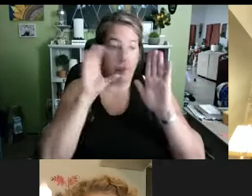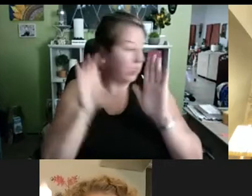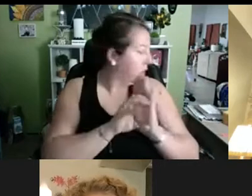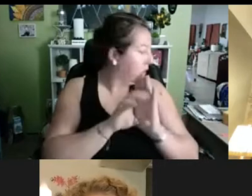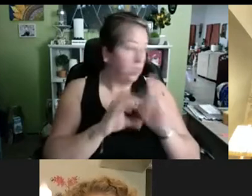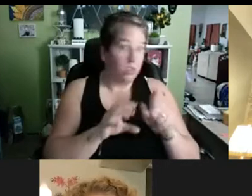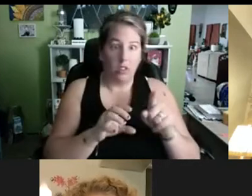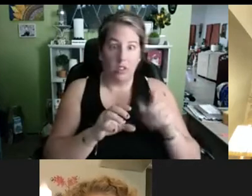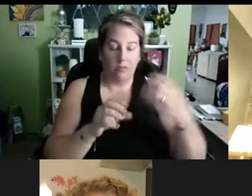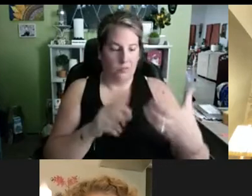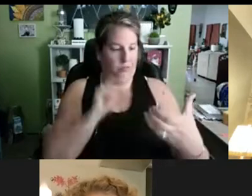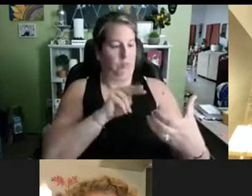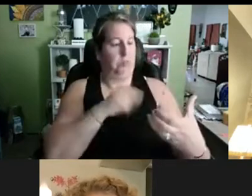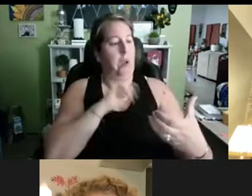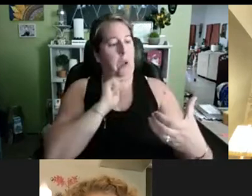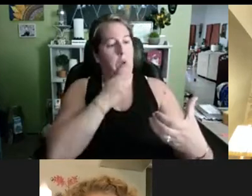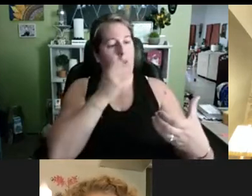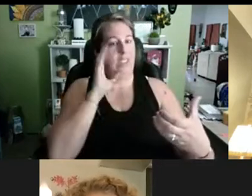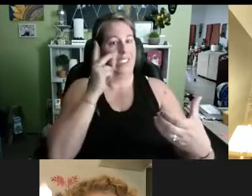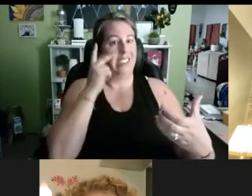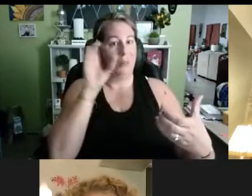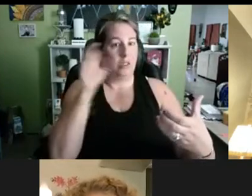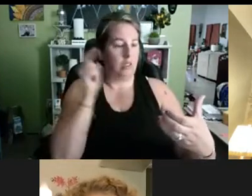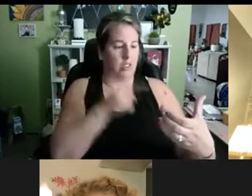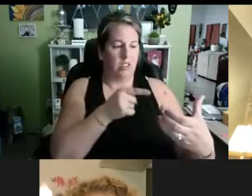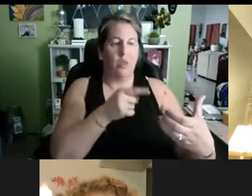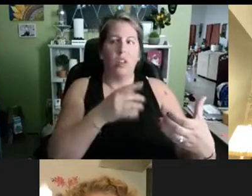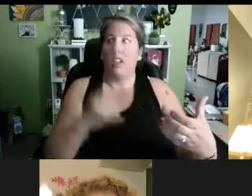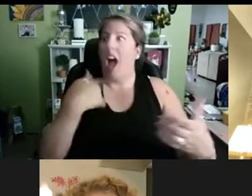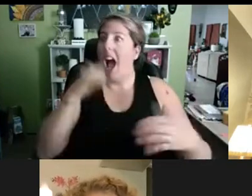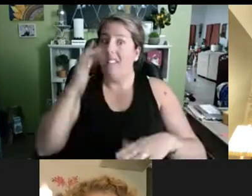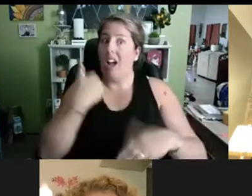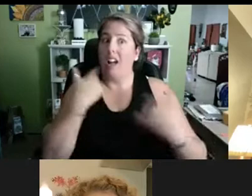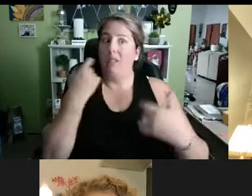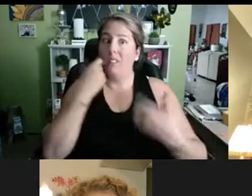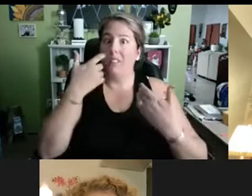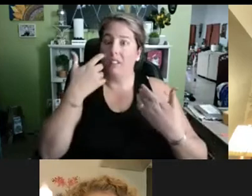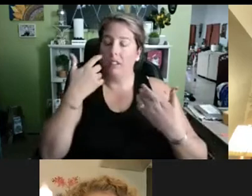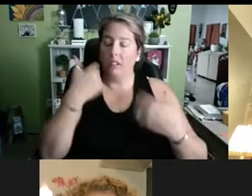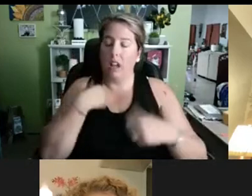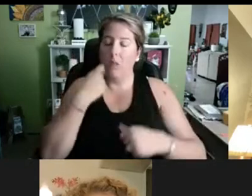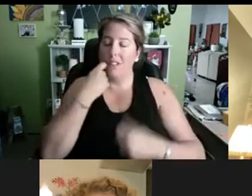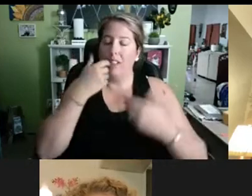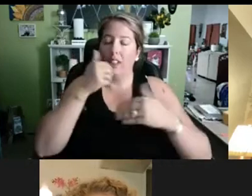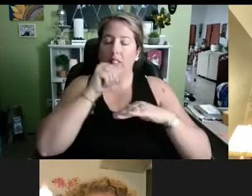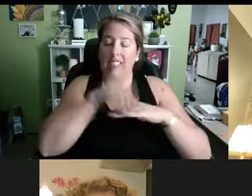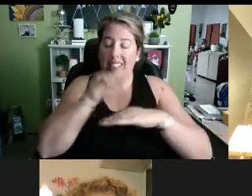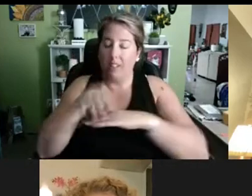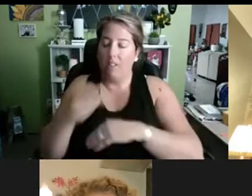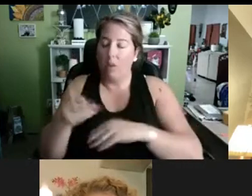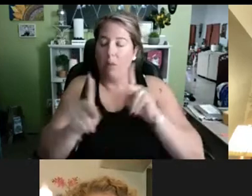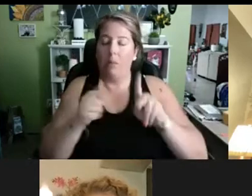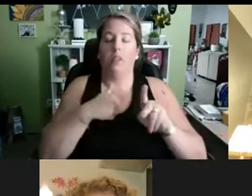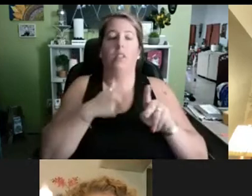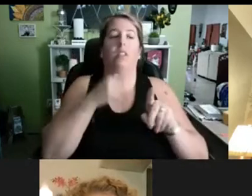which is so cool. Like I sent it to a few people. I'm like, just try this for me. What do you see? And then they screenshot it, and you don't see the link, you